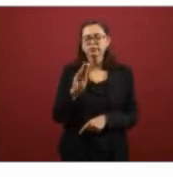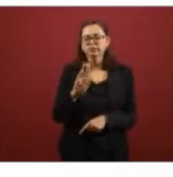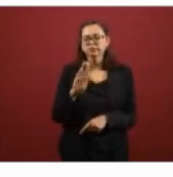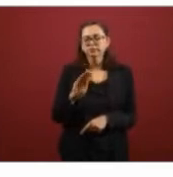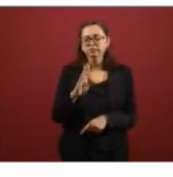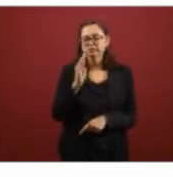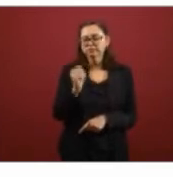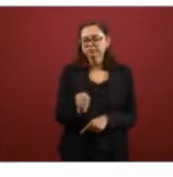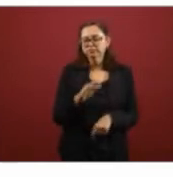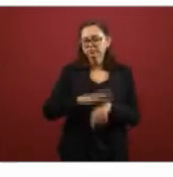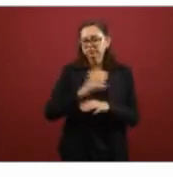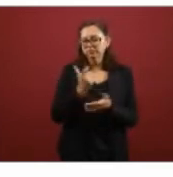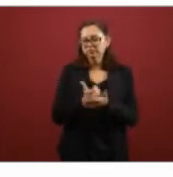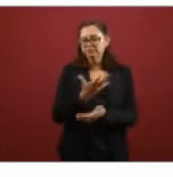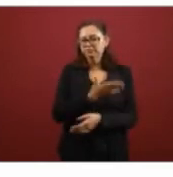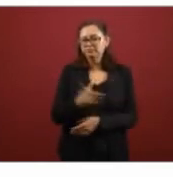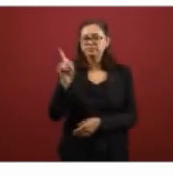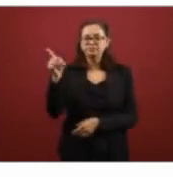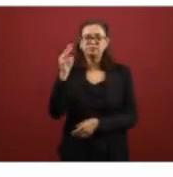Okay.